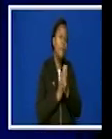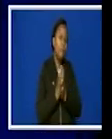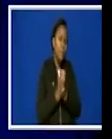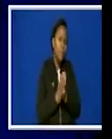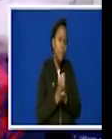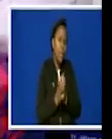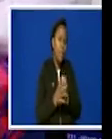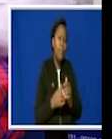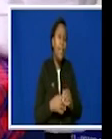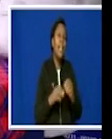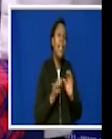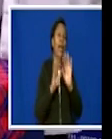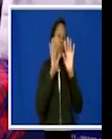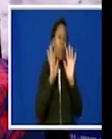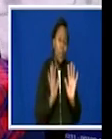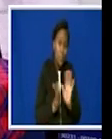feeling fantamagogious.